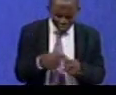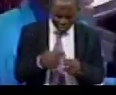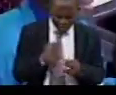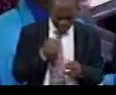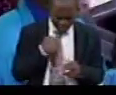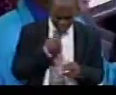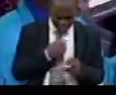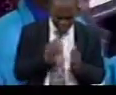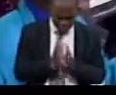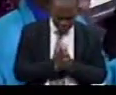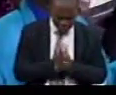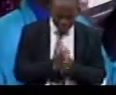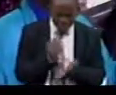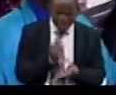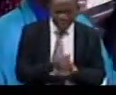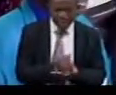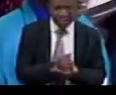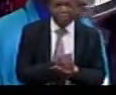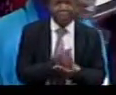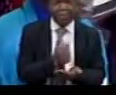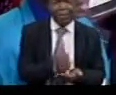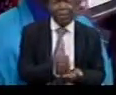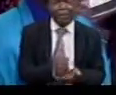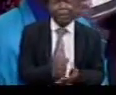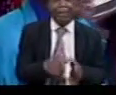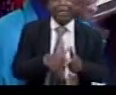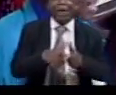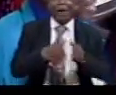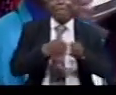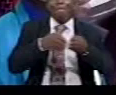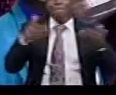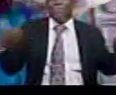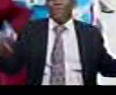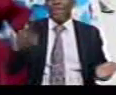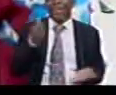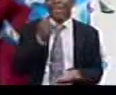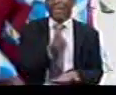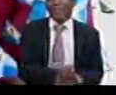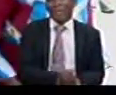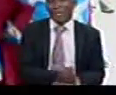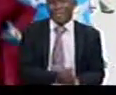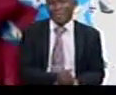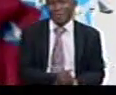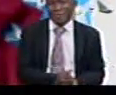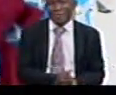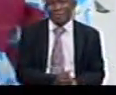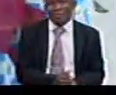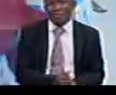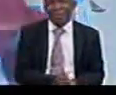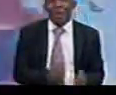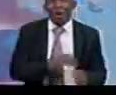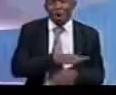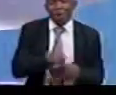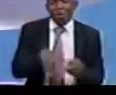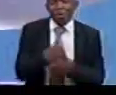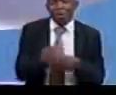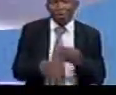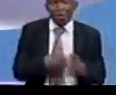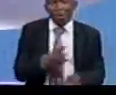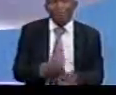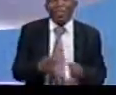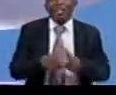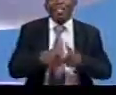pray. A bigger amen. All over the globe, a bigger